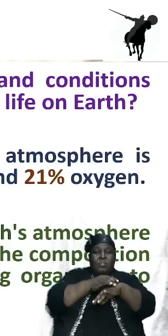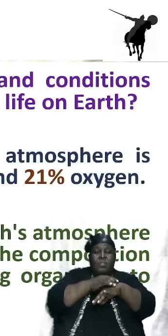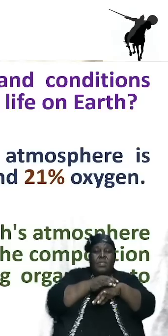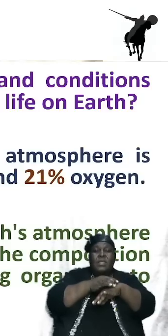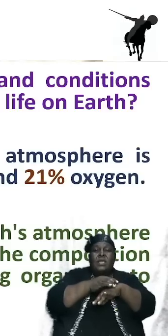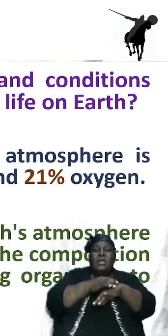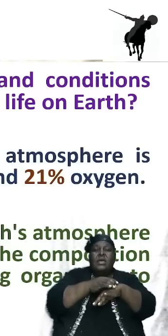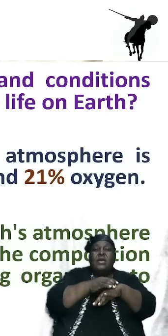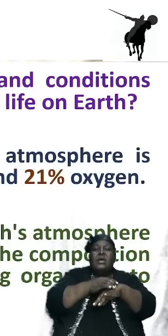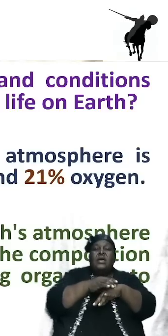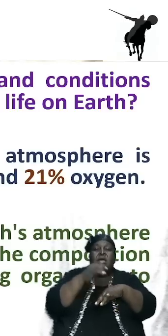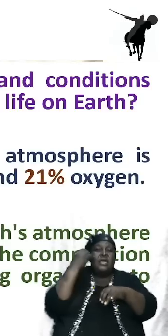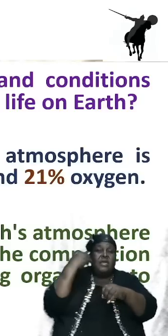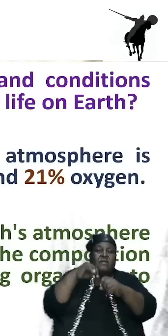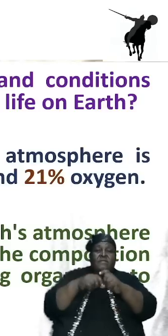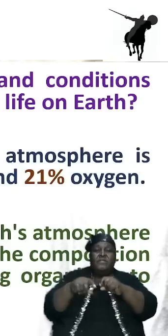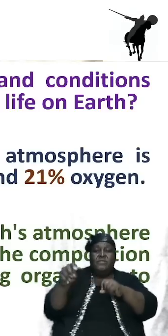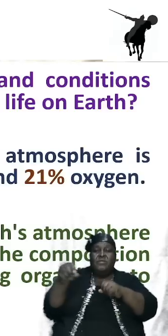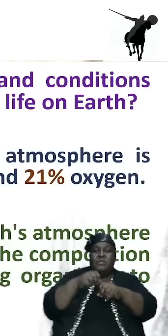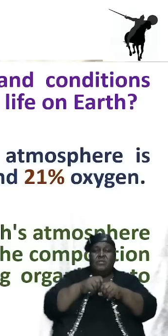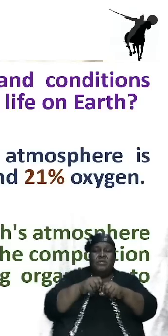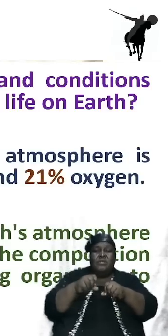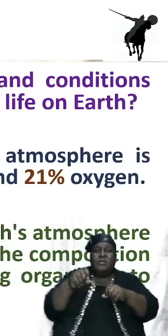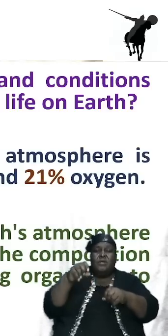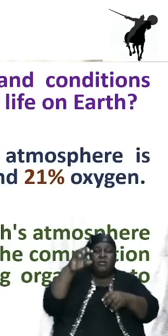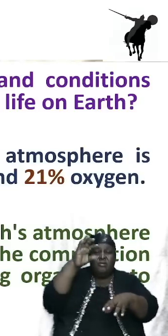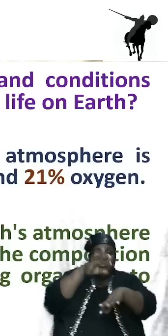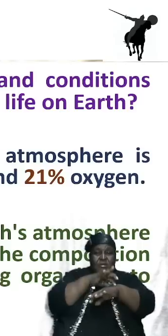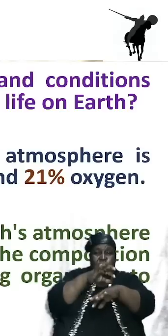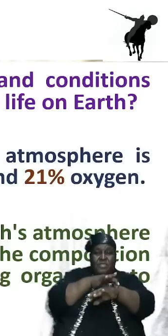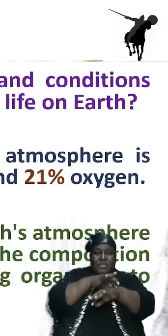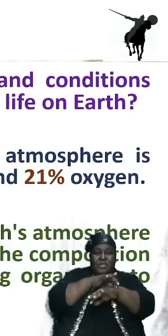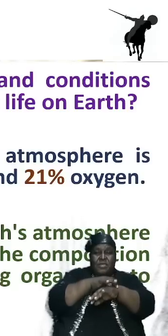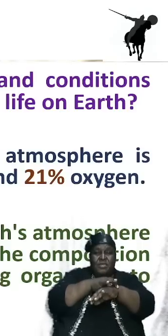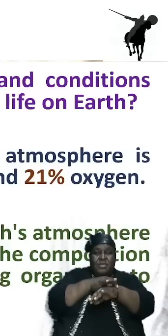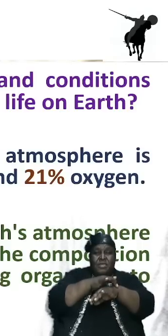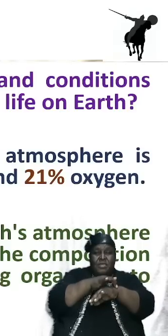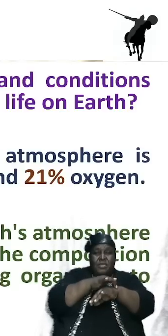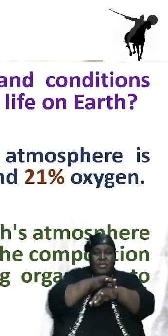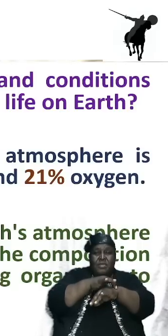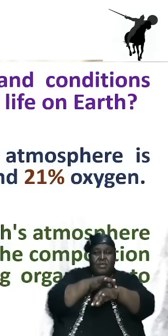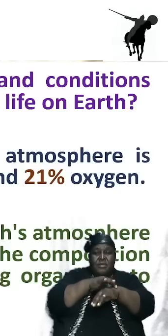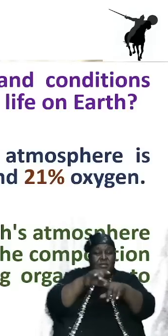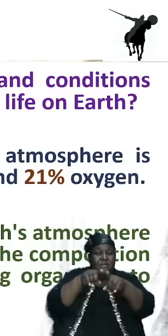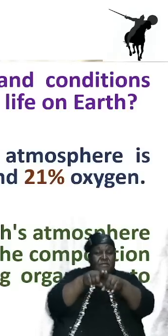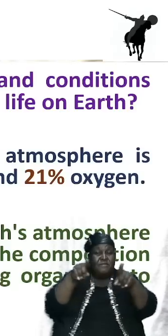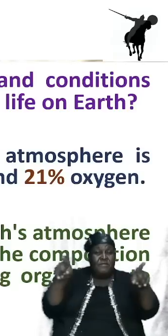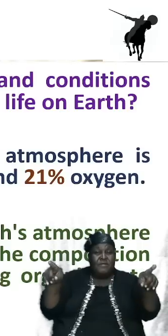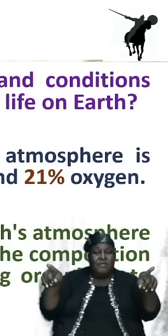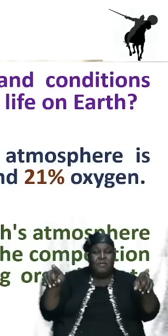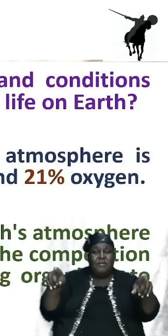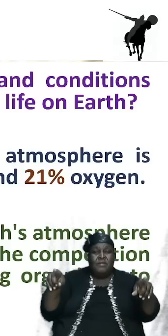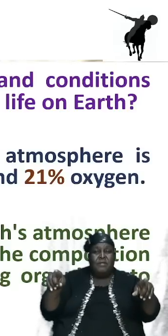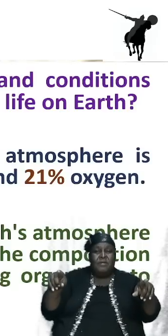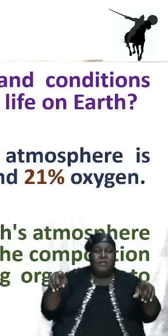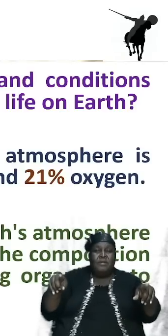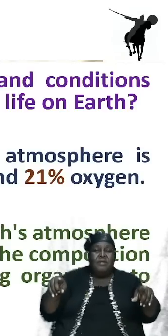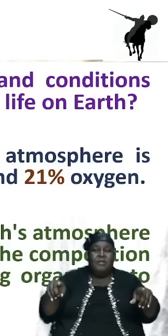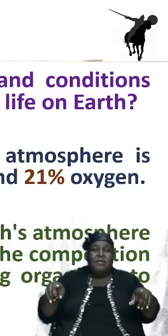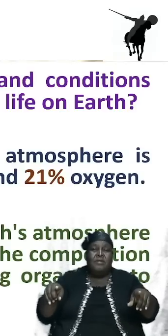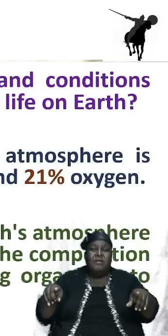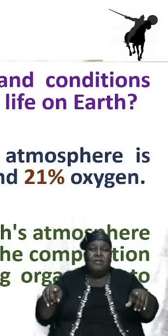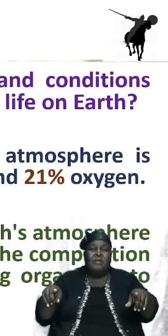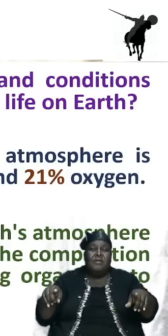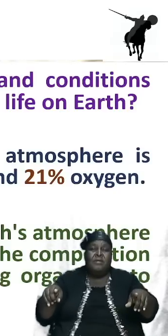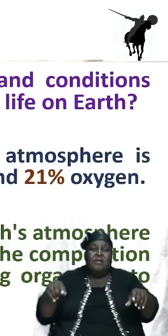the ratio of oxygen to nitrogen in the earth was significantly different, it would affect the composure